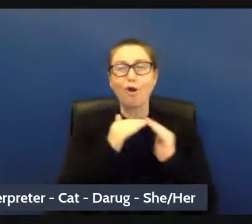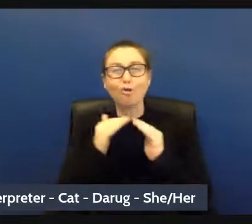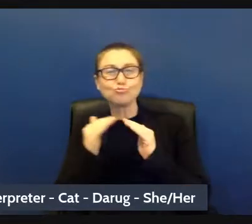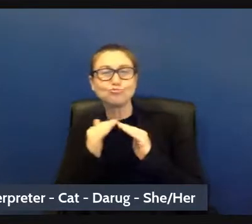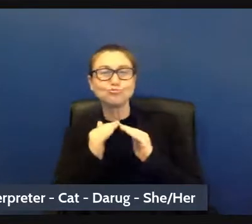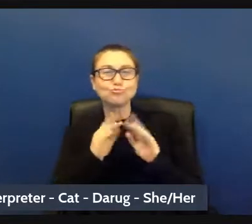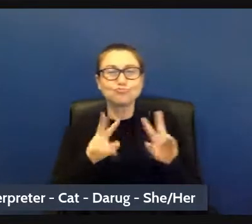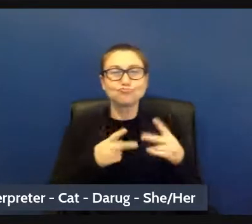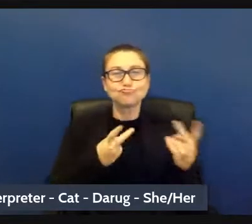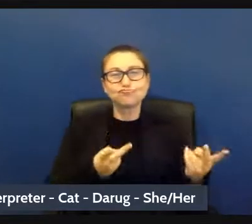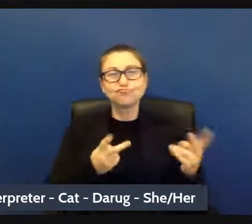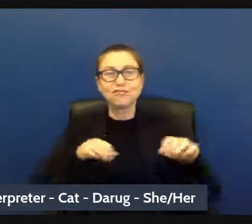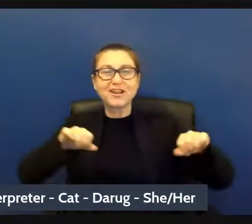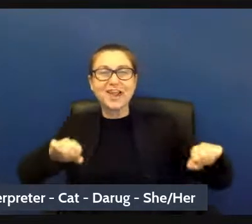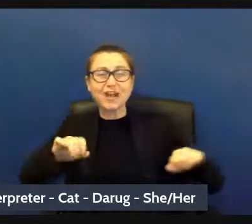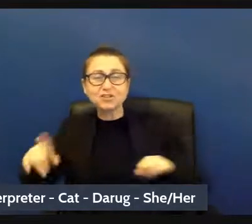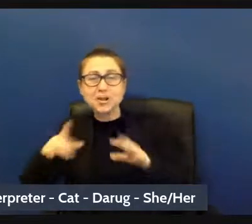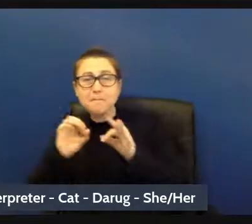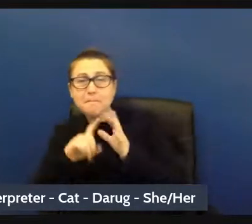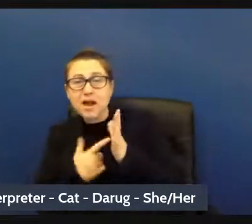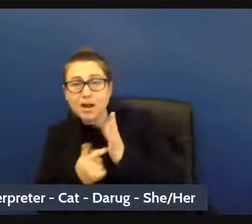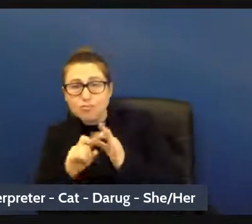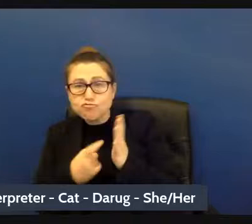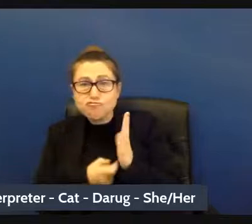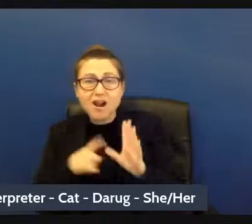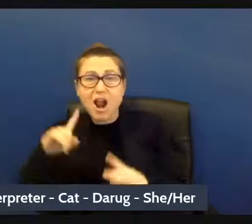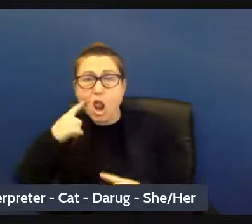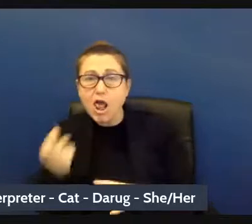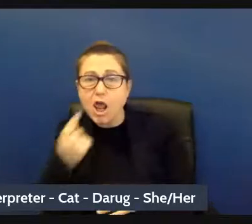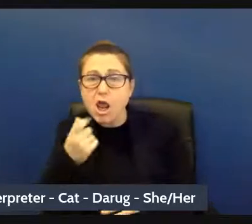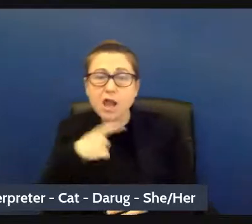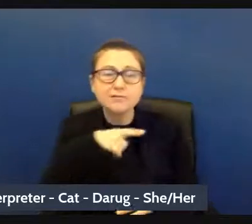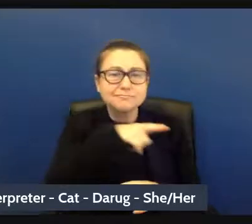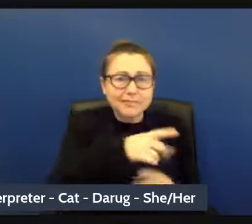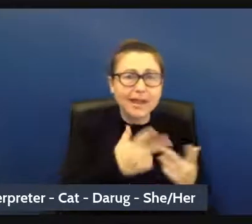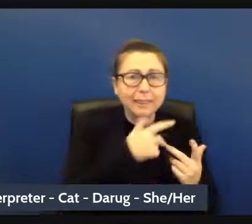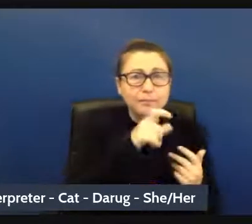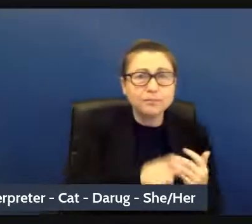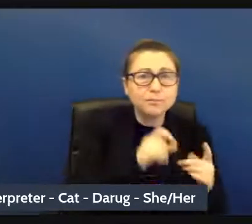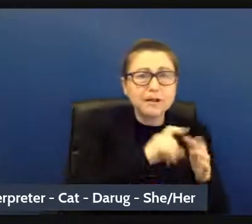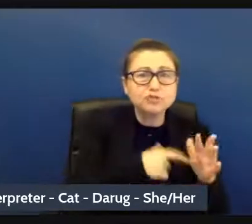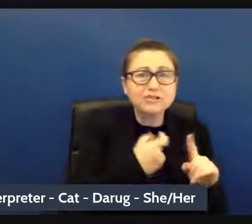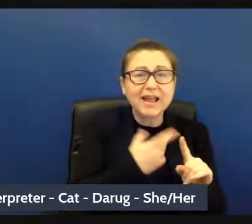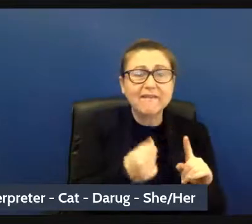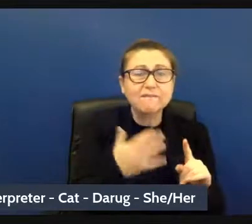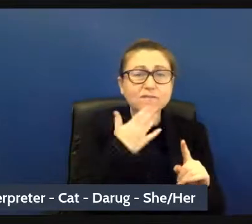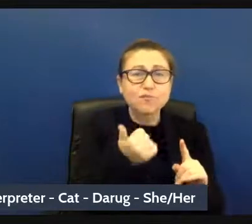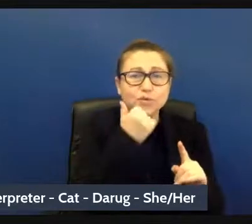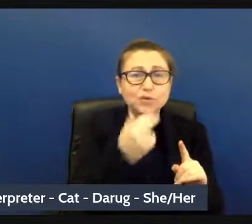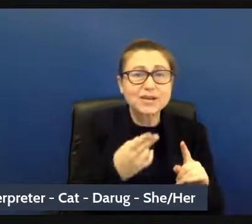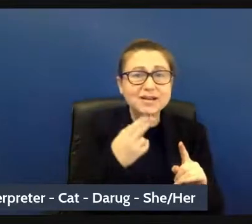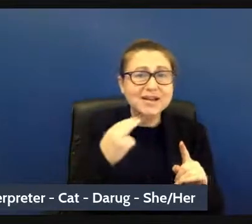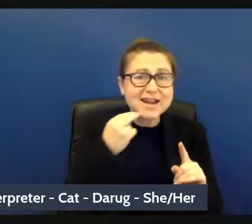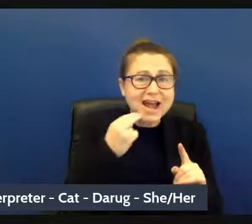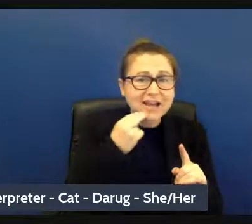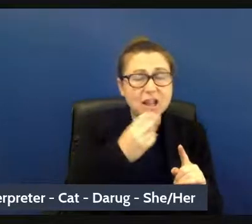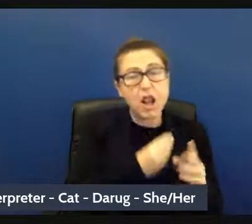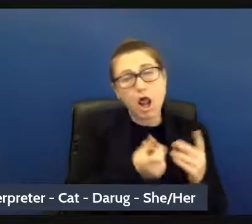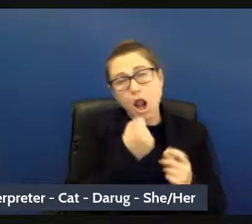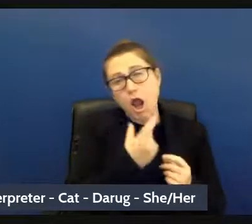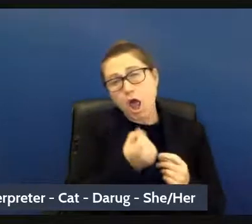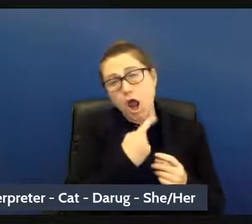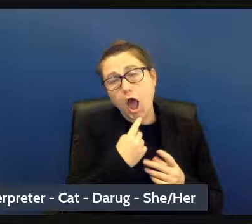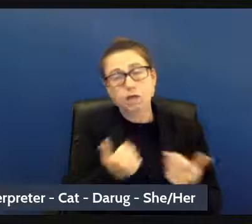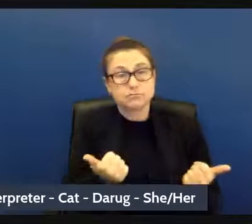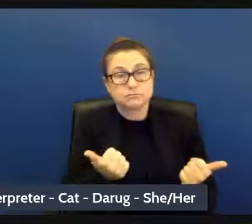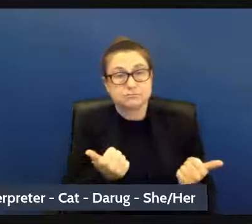couch. Barbara's eating lollies. Patrick's got fruit and nuts at hand. So there's really no problem with a bit of a delay. I've just got the